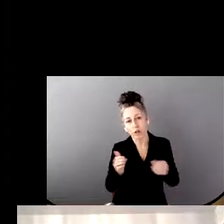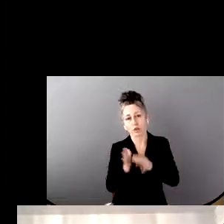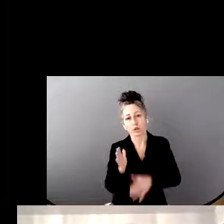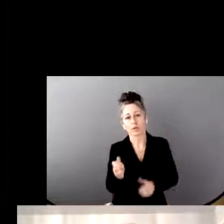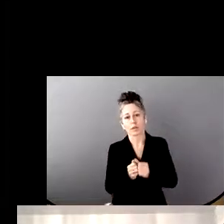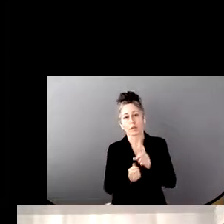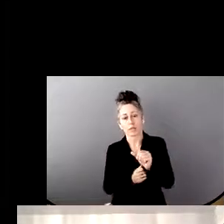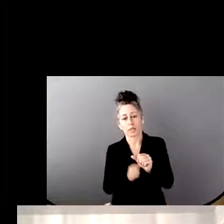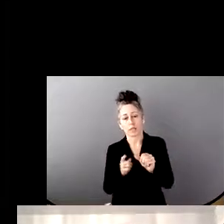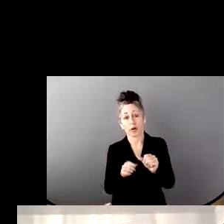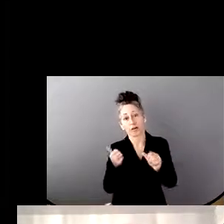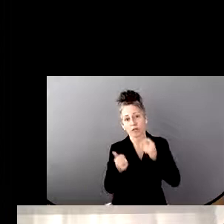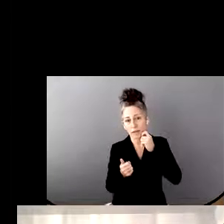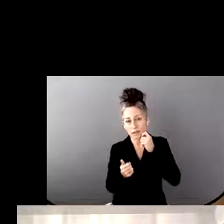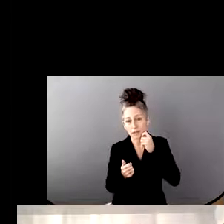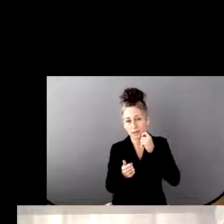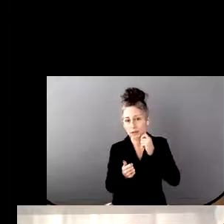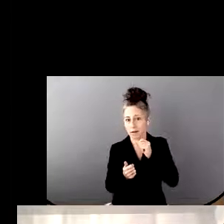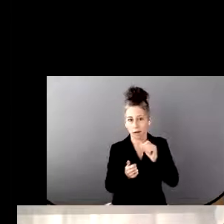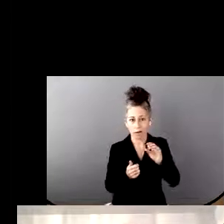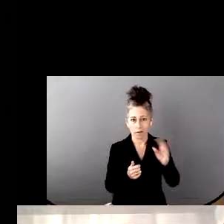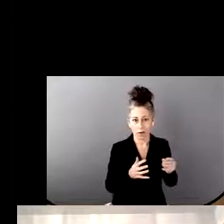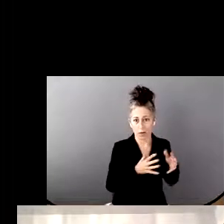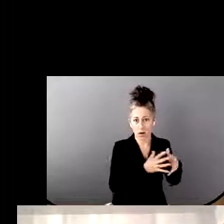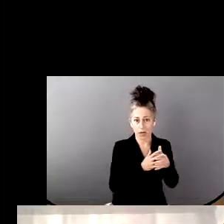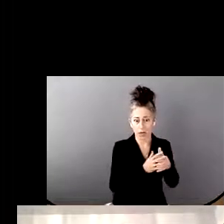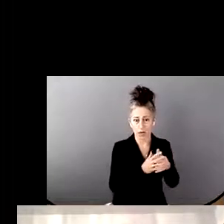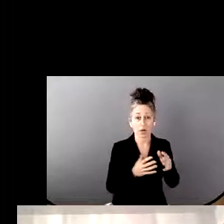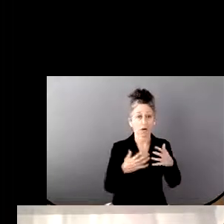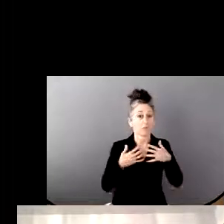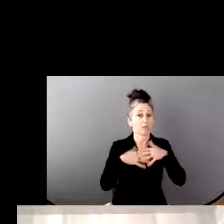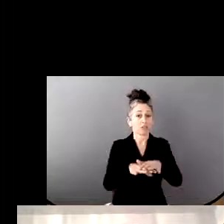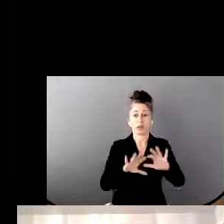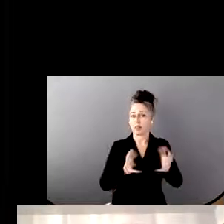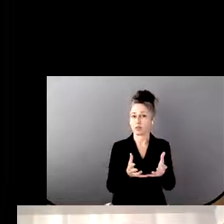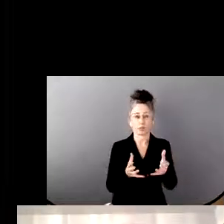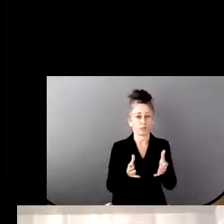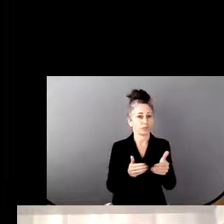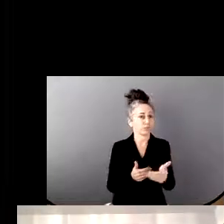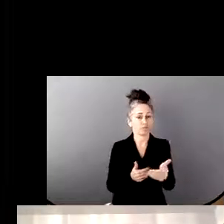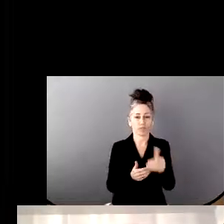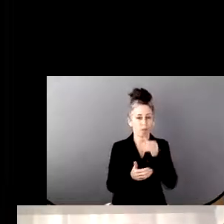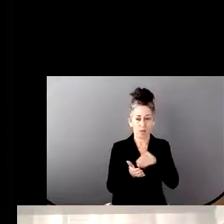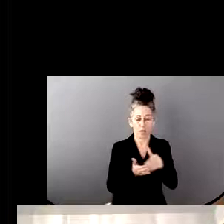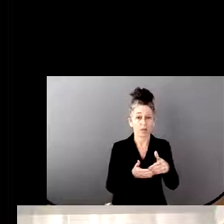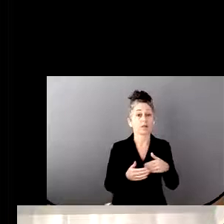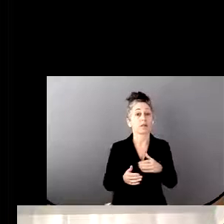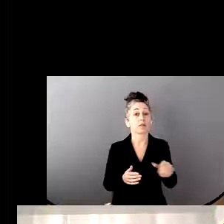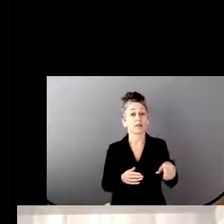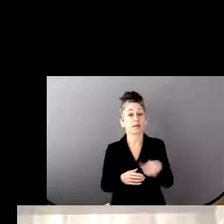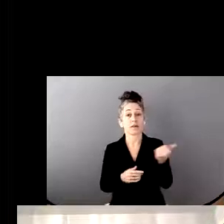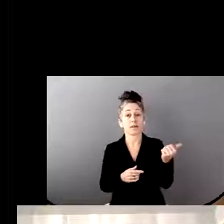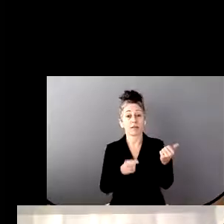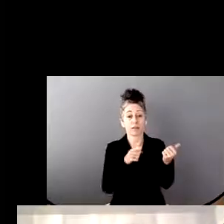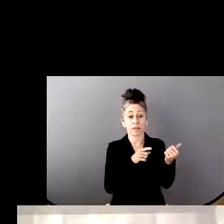So in school, but not necessarily in the mainstream classroom as often. Another thing we found with that same 6